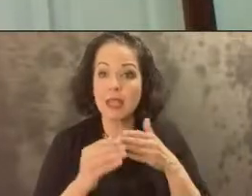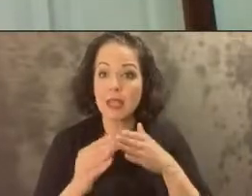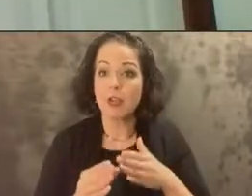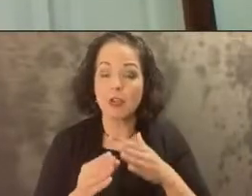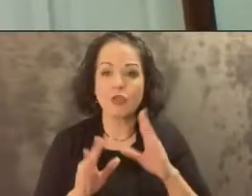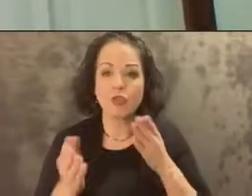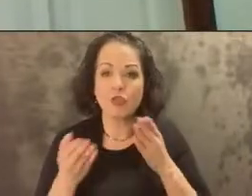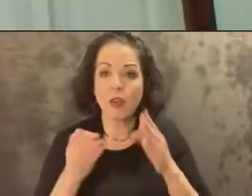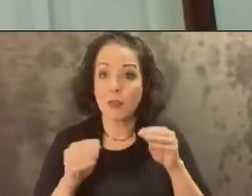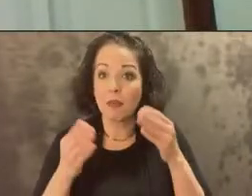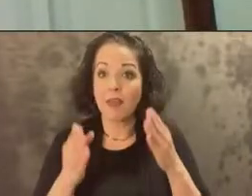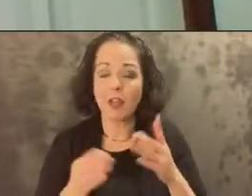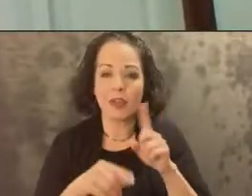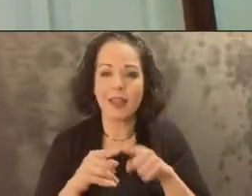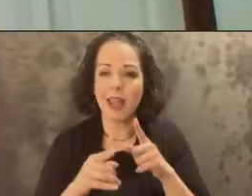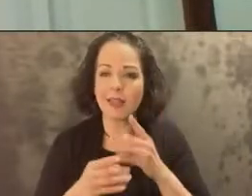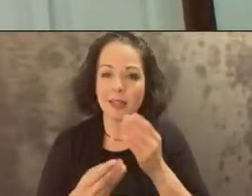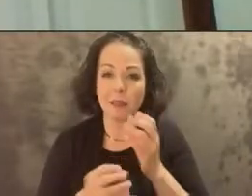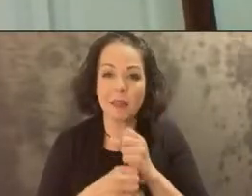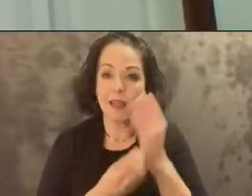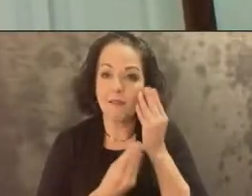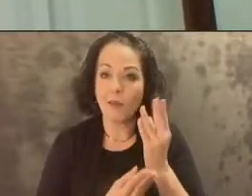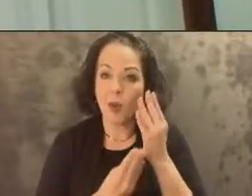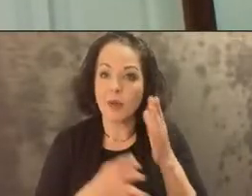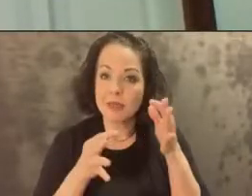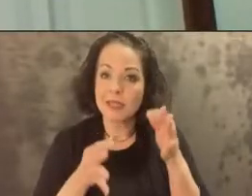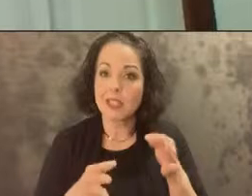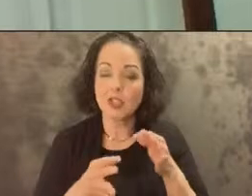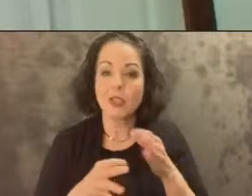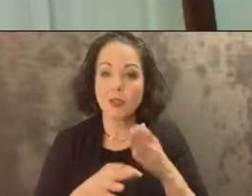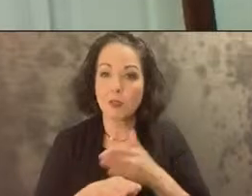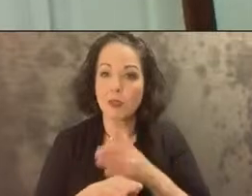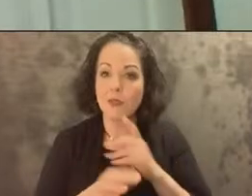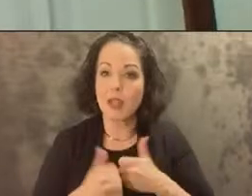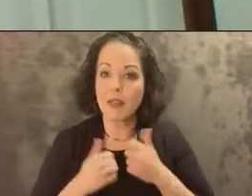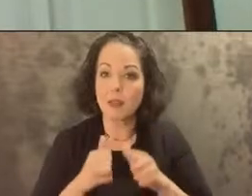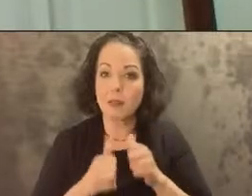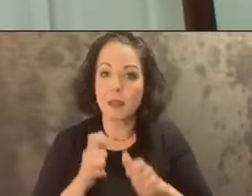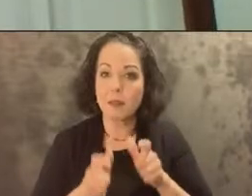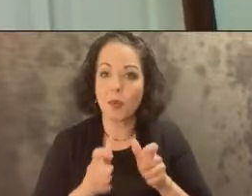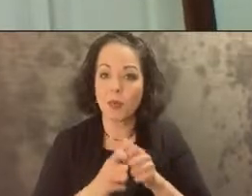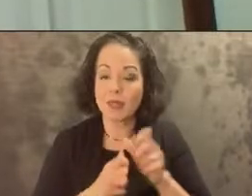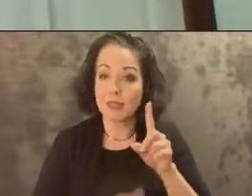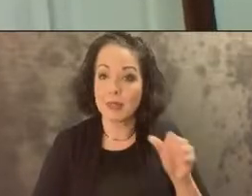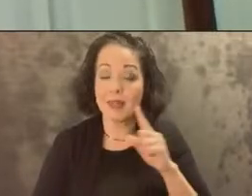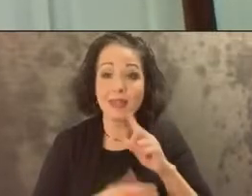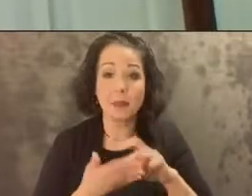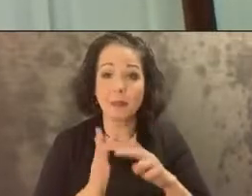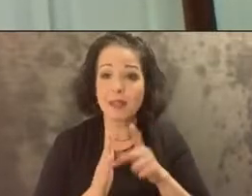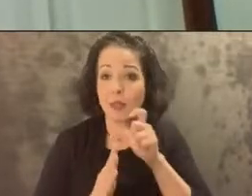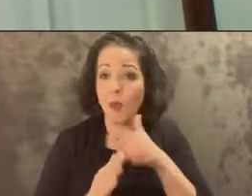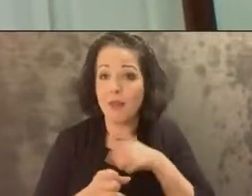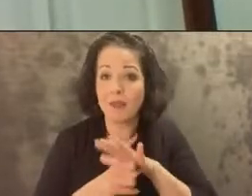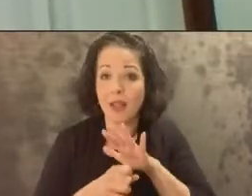cannot make informed decisions to improve the lives of people with disabilities. Lack of representation means that disabled voices and lives are excluded